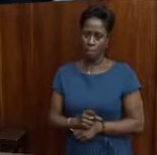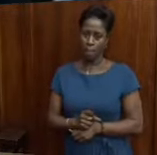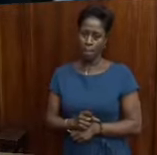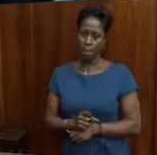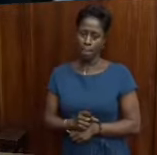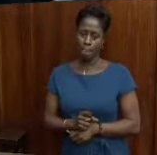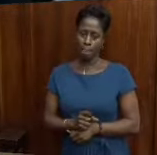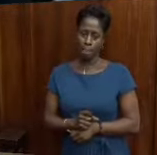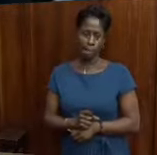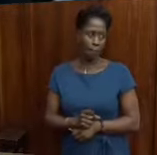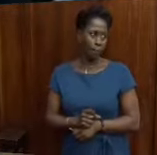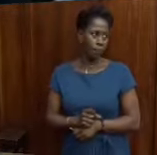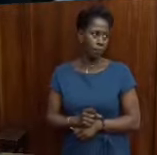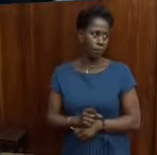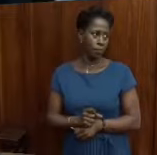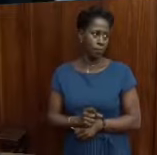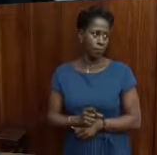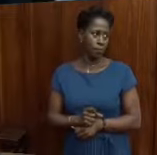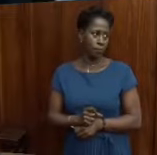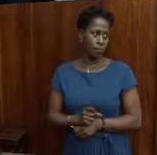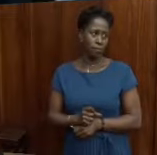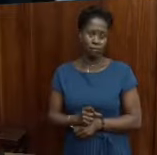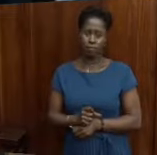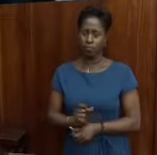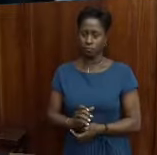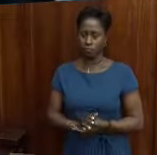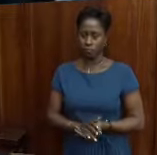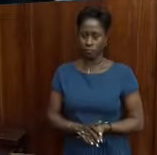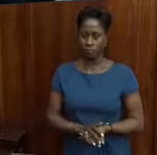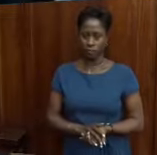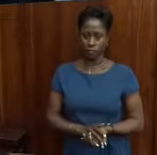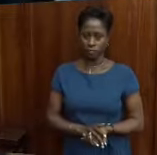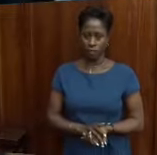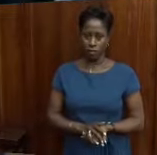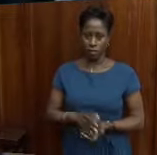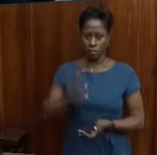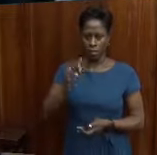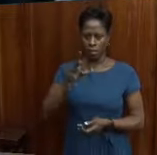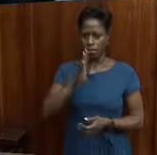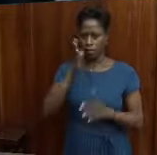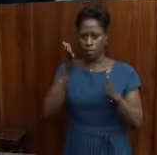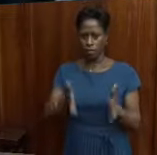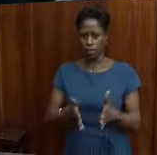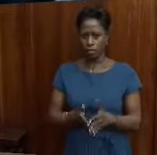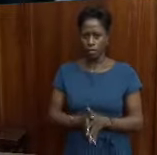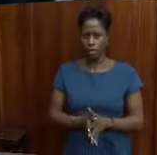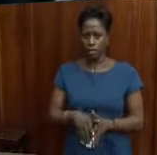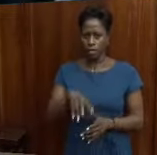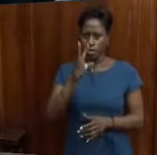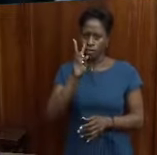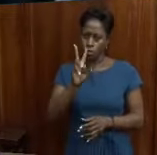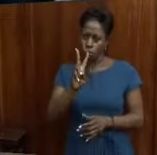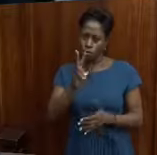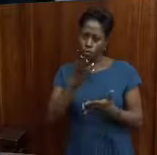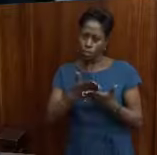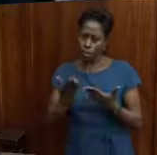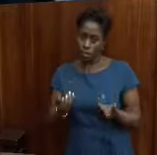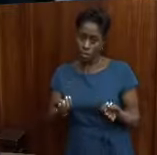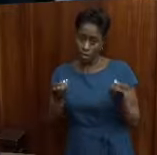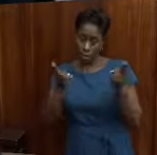with caring hearts. This is who we are. Mr. Speaker, there are two global developments that are